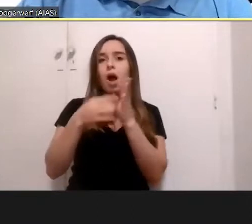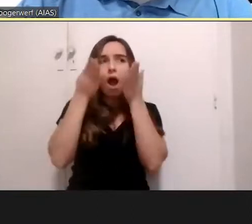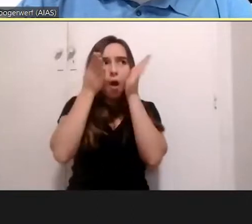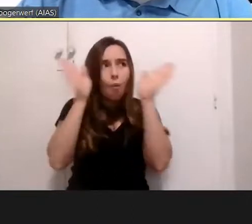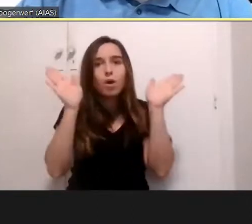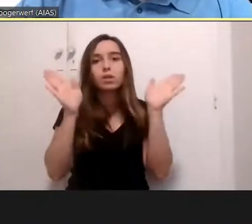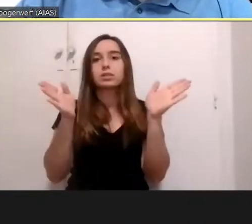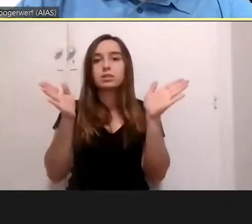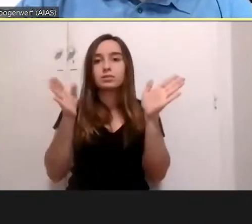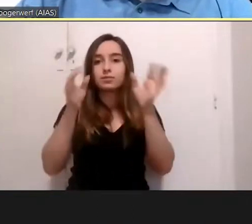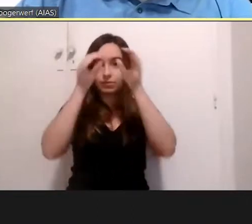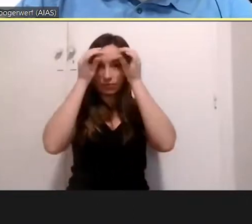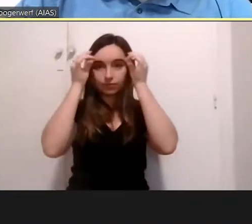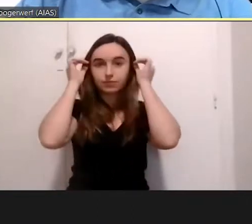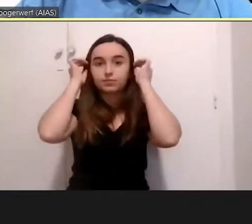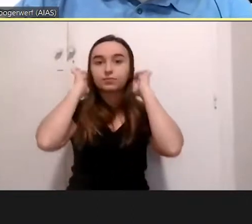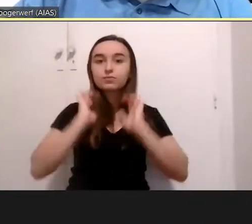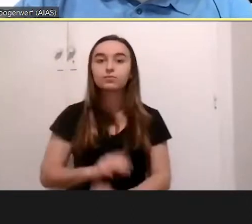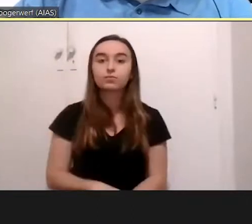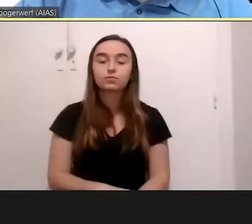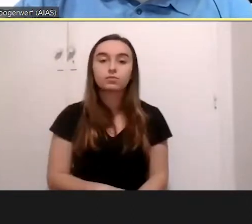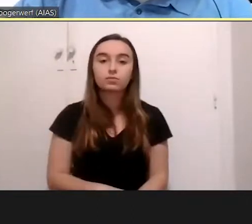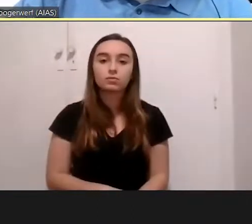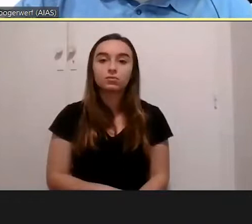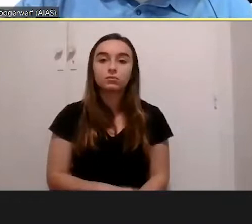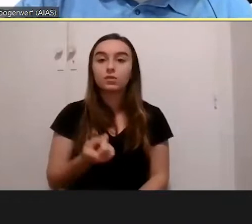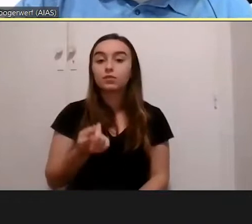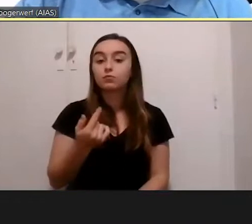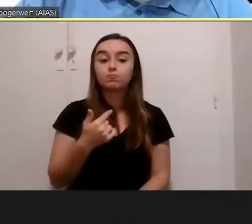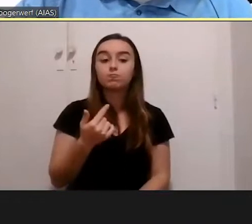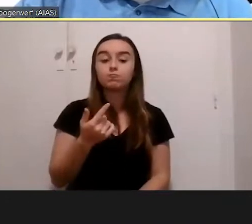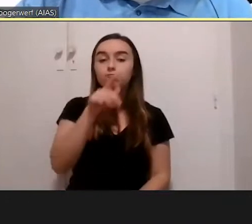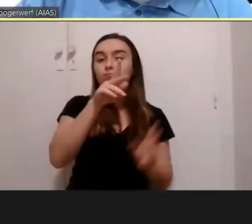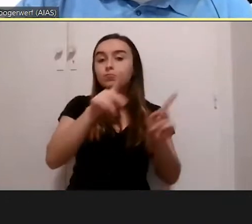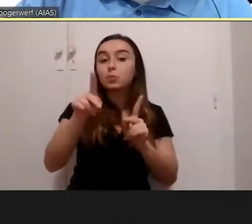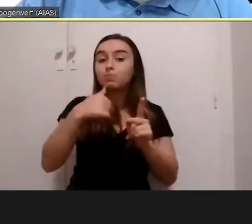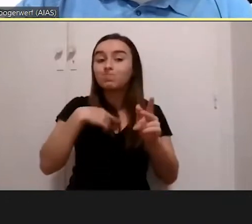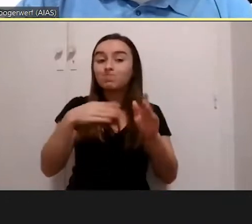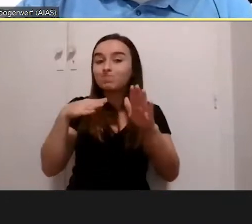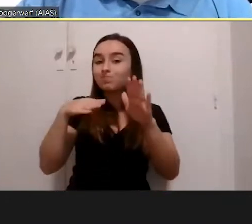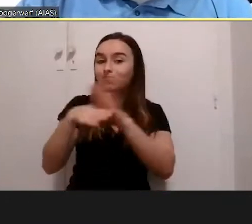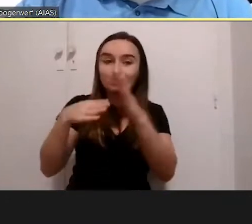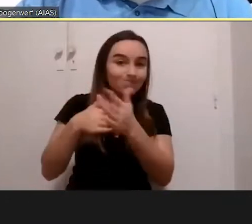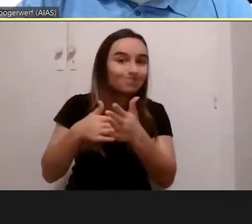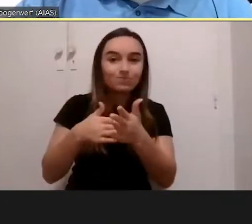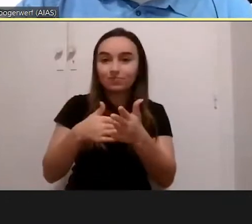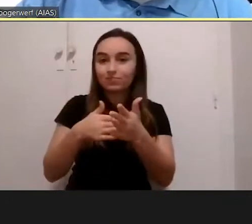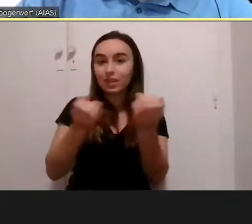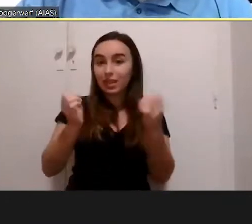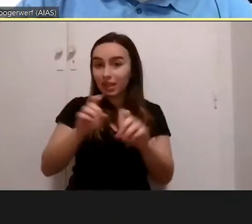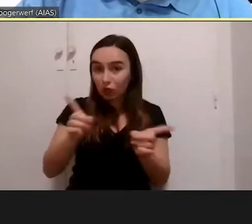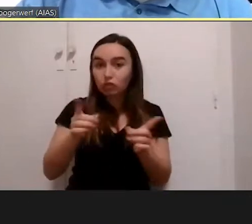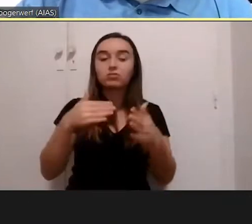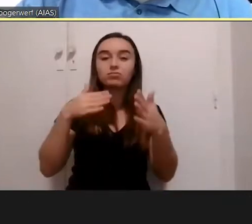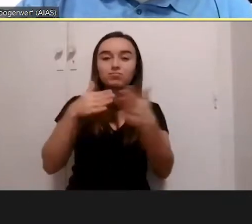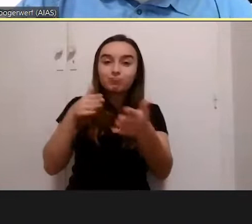have. If any one aspect of the user journey is inaccessible, then the whole service is considered inaccessible. And